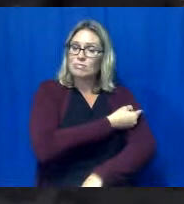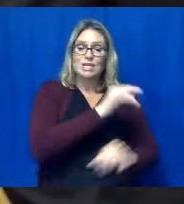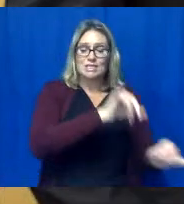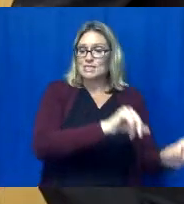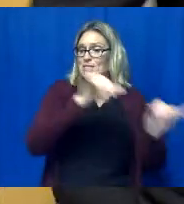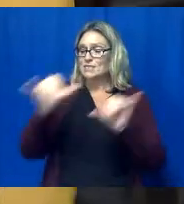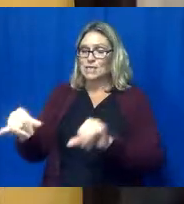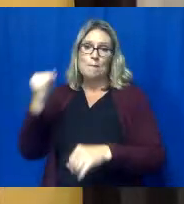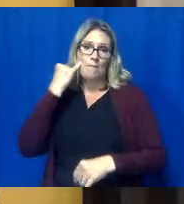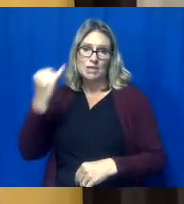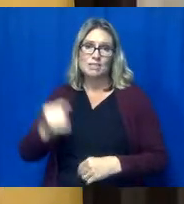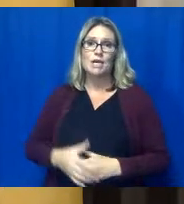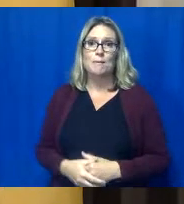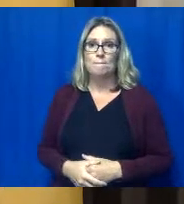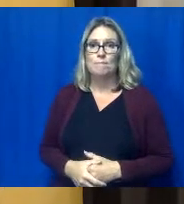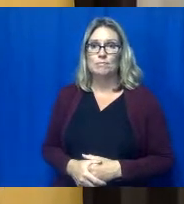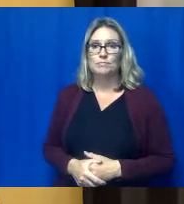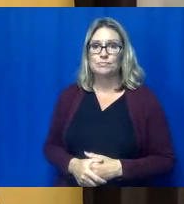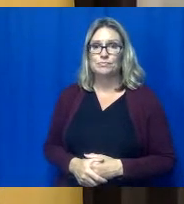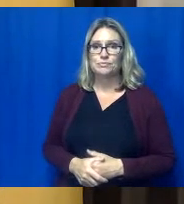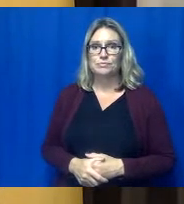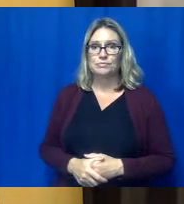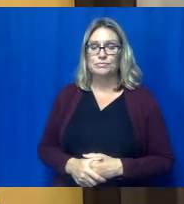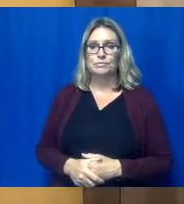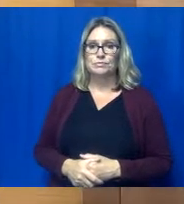Boudreau, l'Acadie Nouvelle.